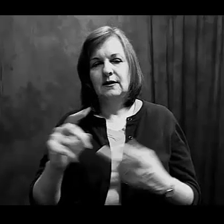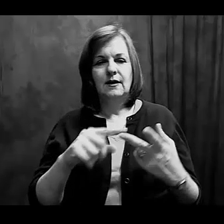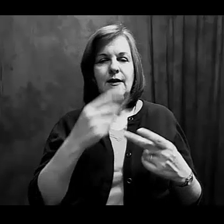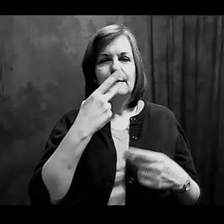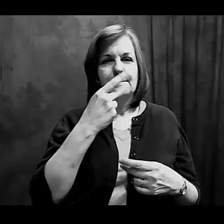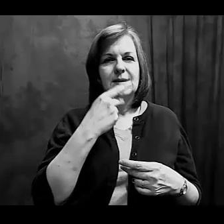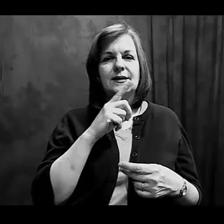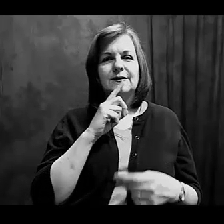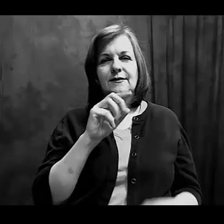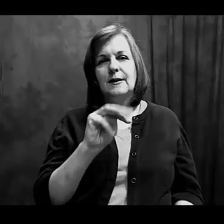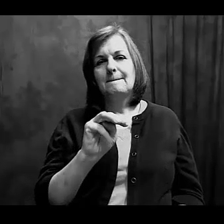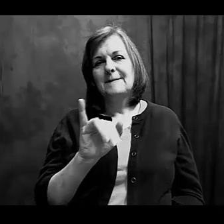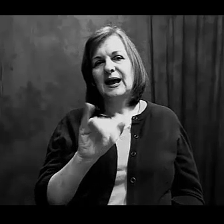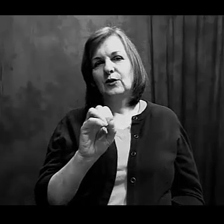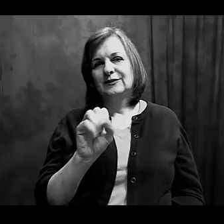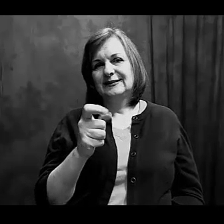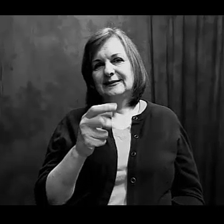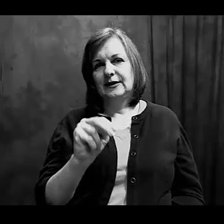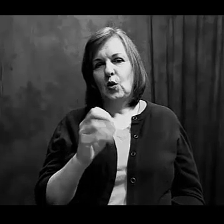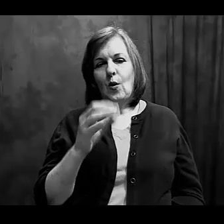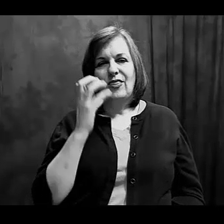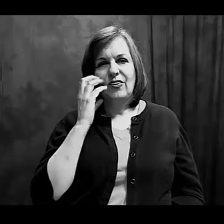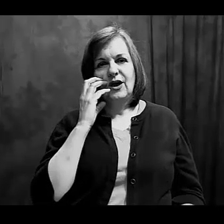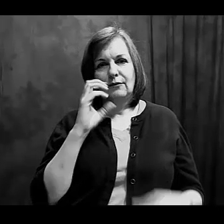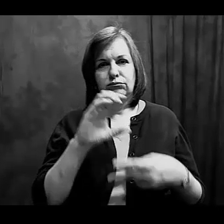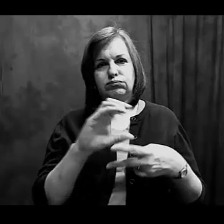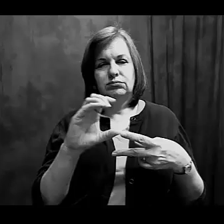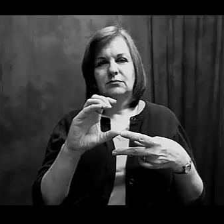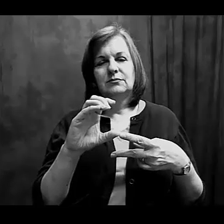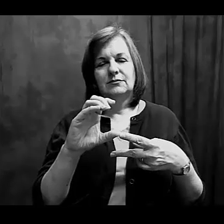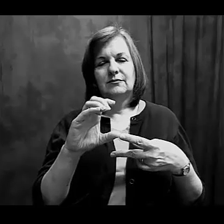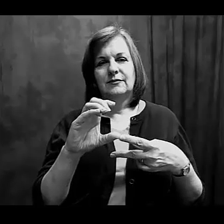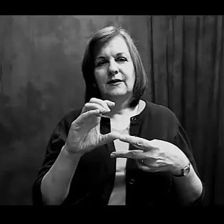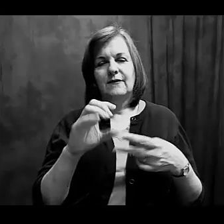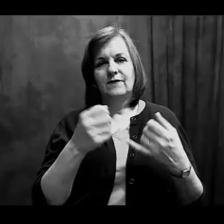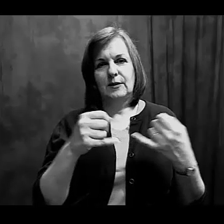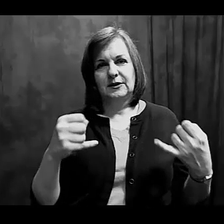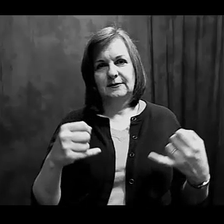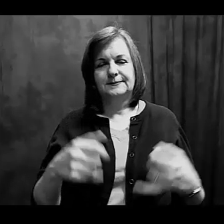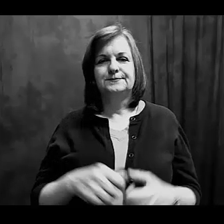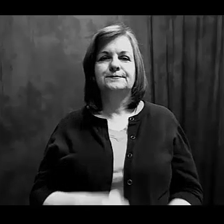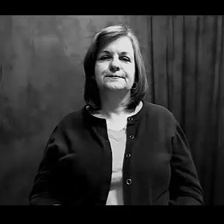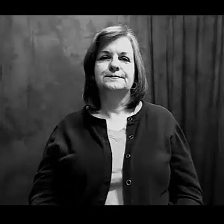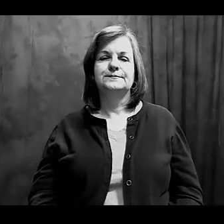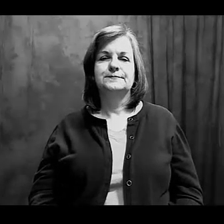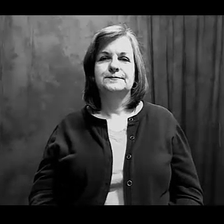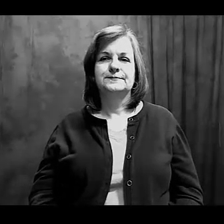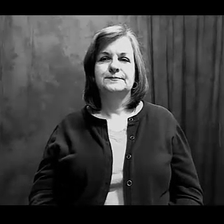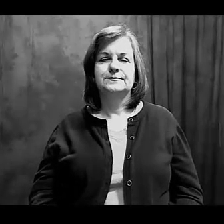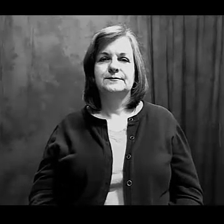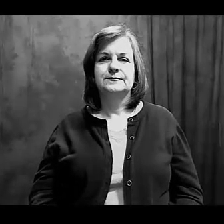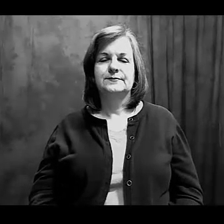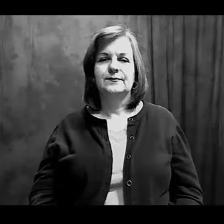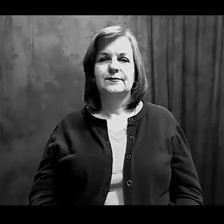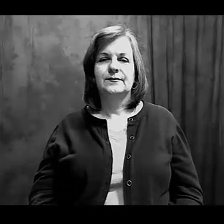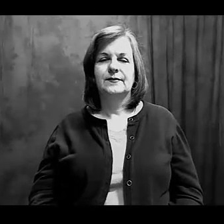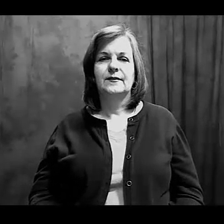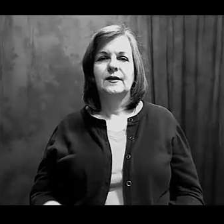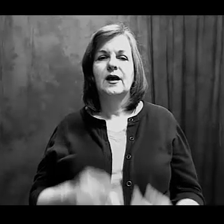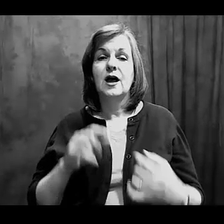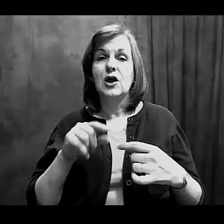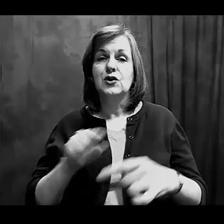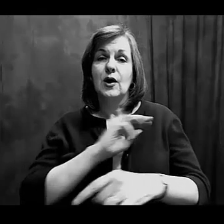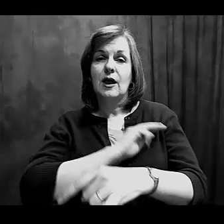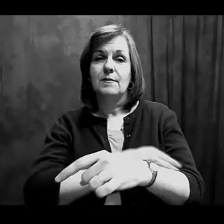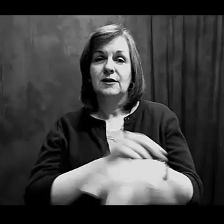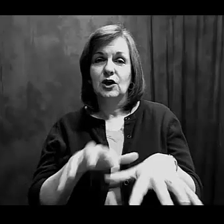being the myosin or the thick filaments. And the whole job of muscle